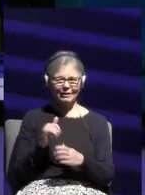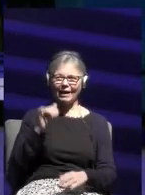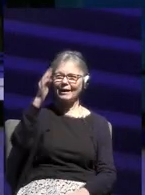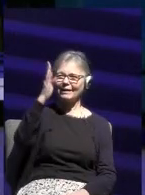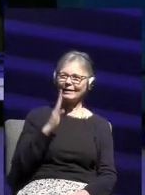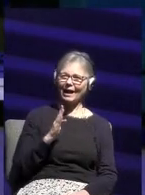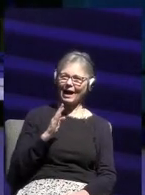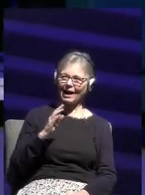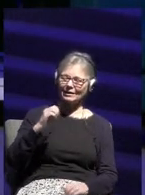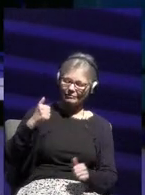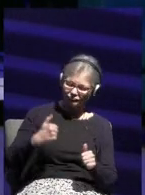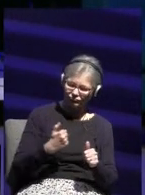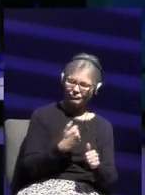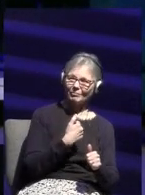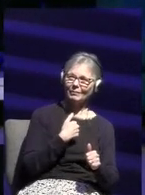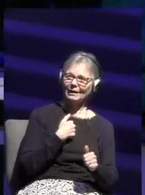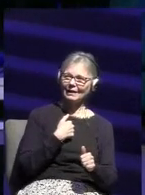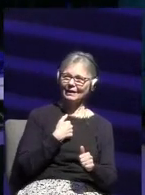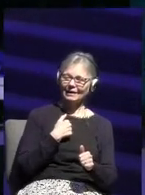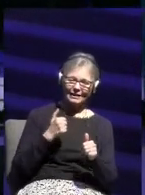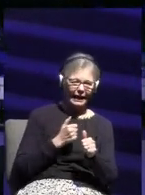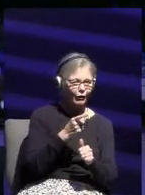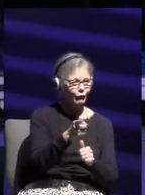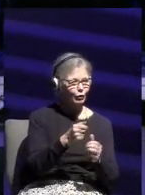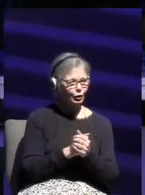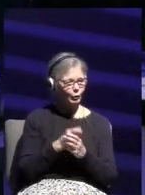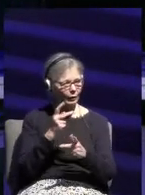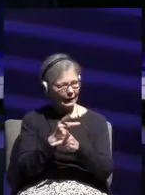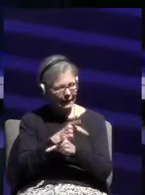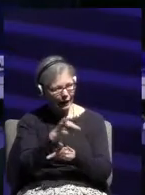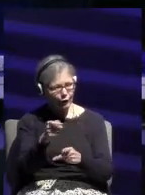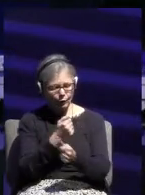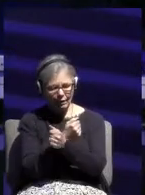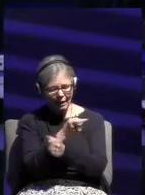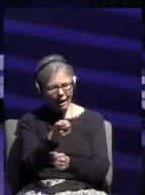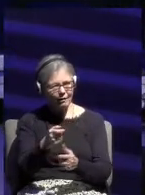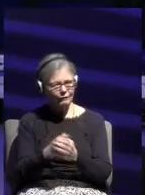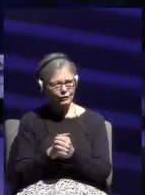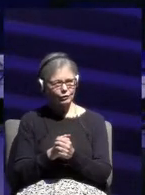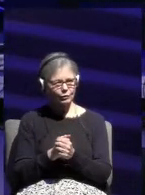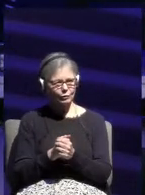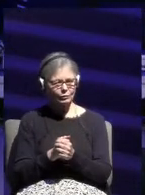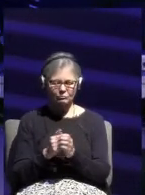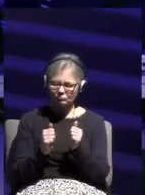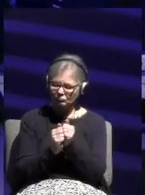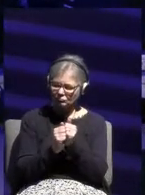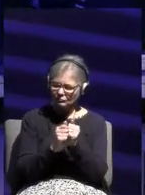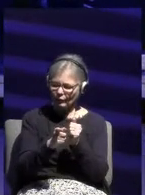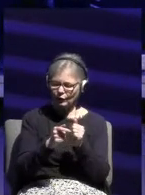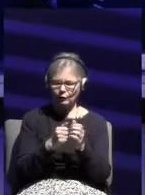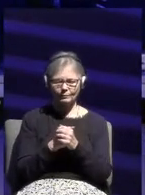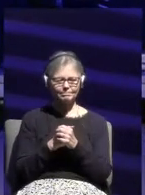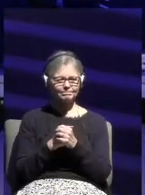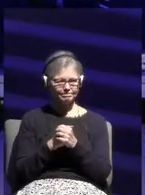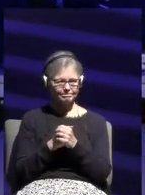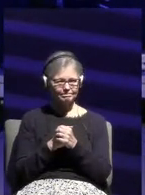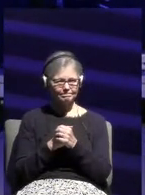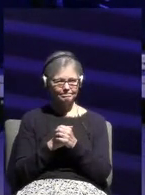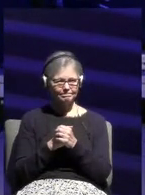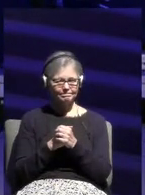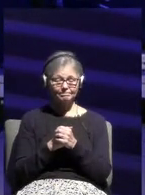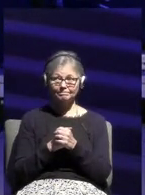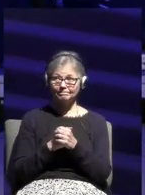He wants to love you. He wants to care for you. He wants to walk with you. He wants